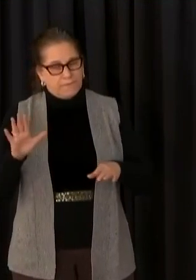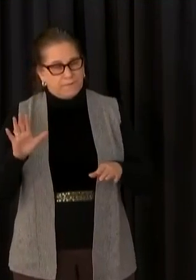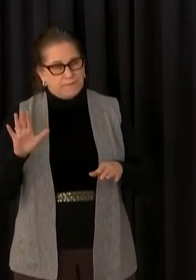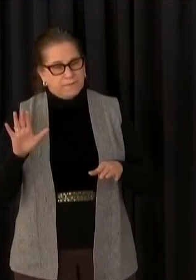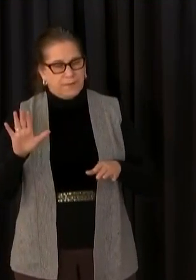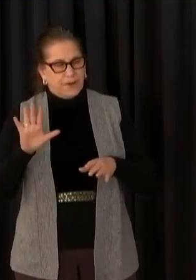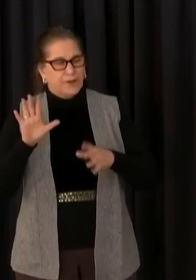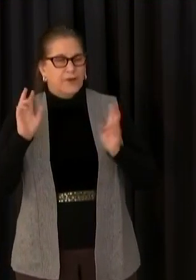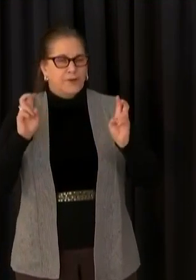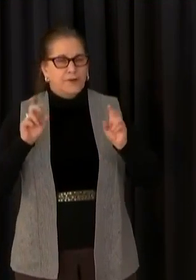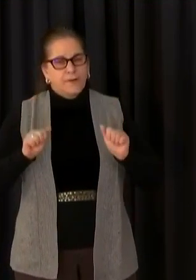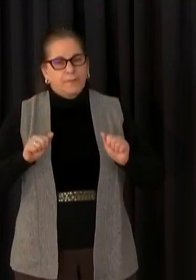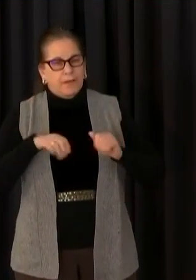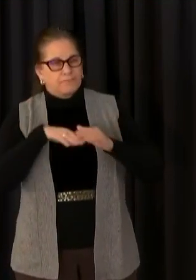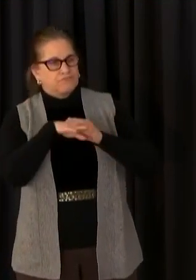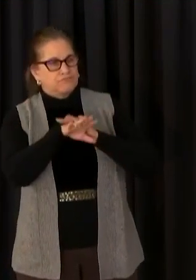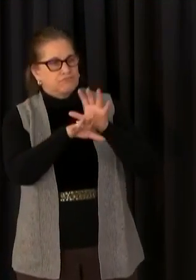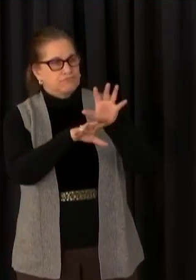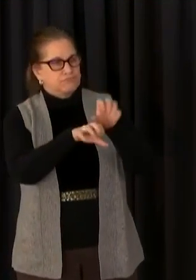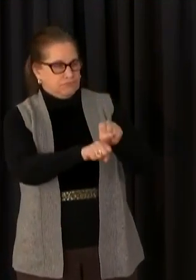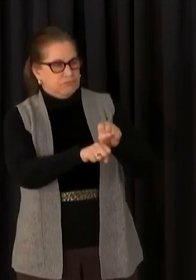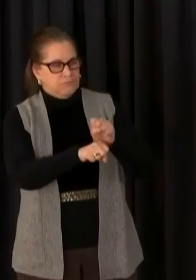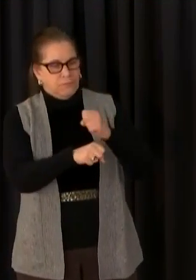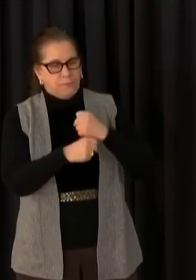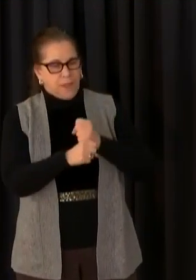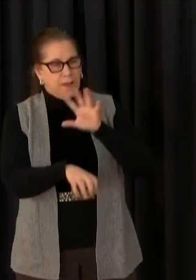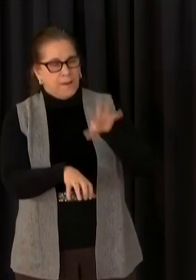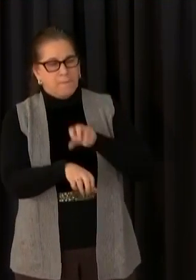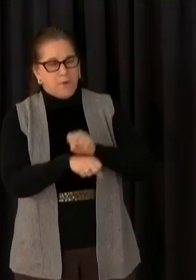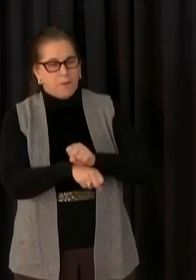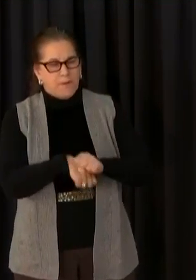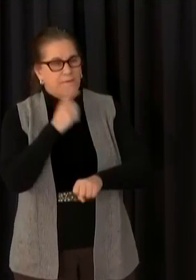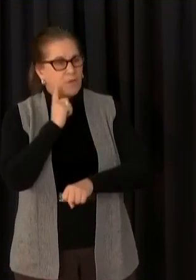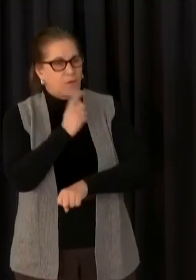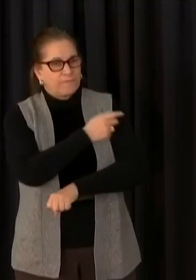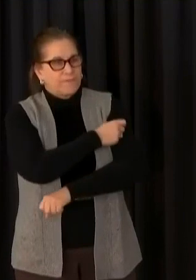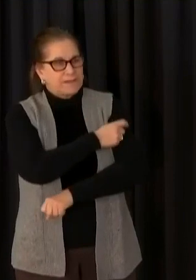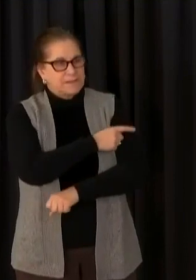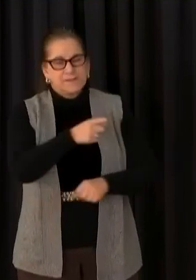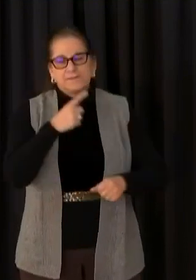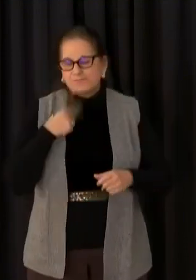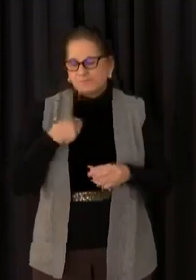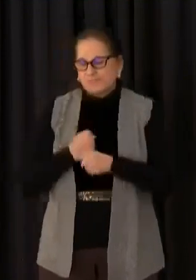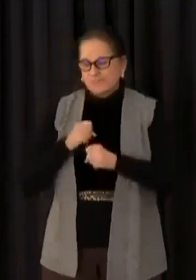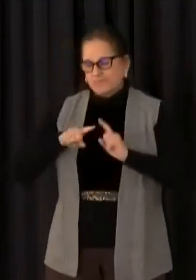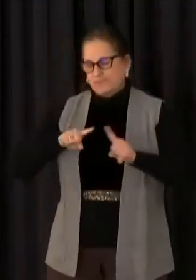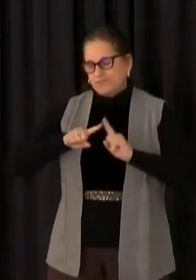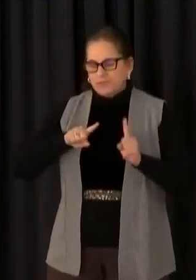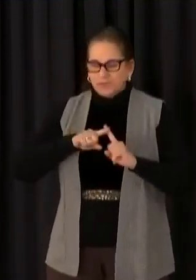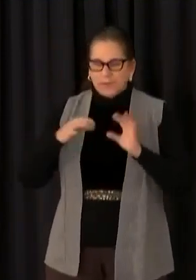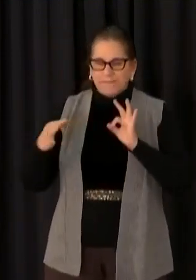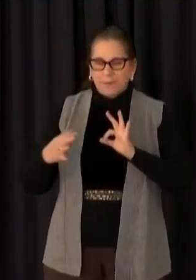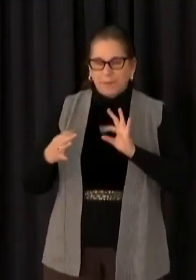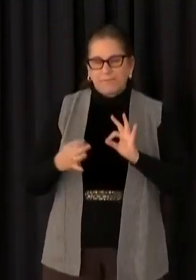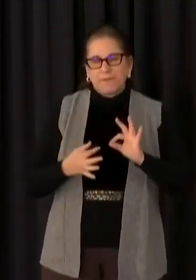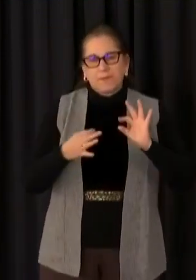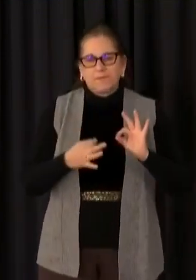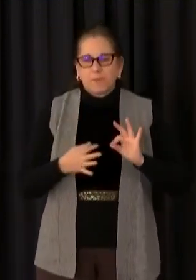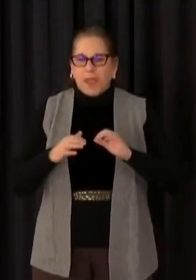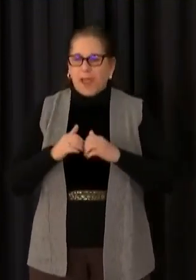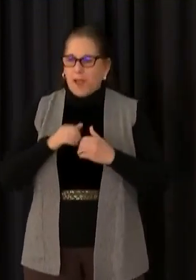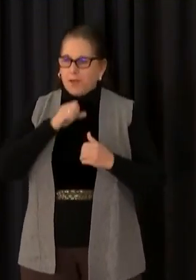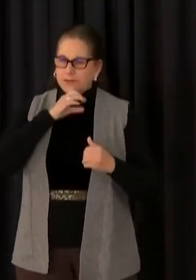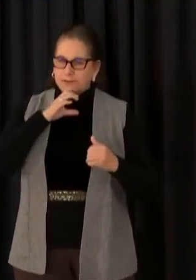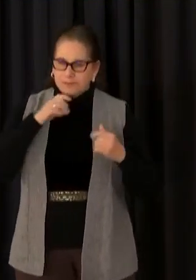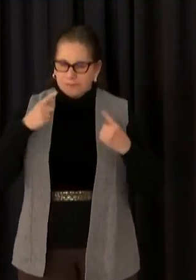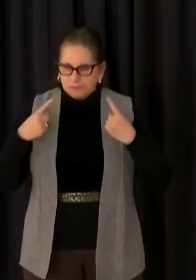later in the week? Sure. We received lots of feedback on the process. We were anticipating receiving feedback on the process. I actually went